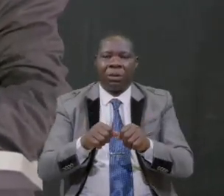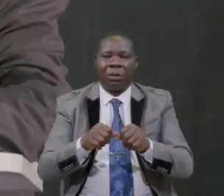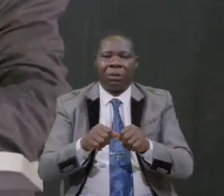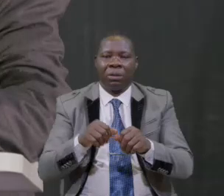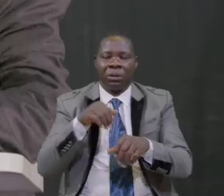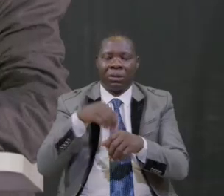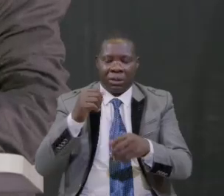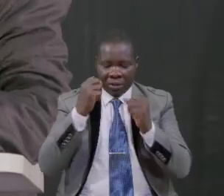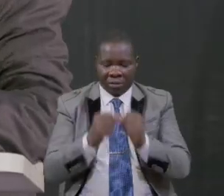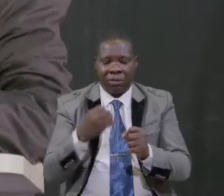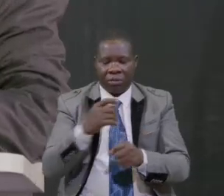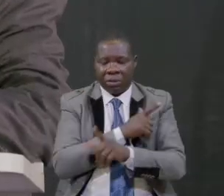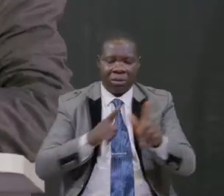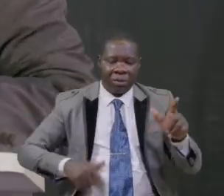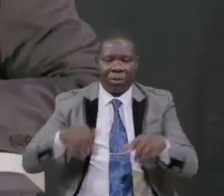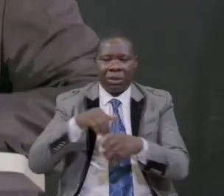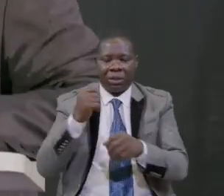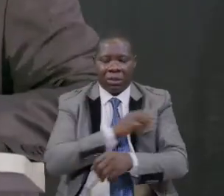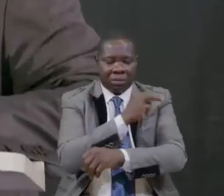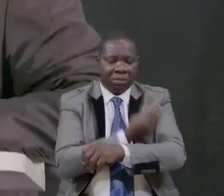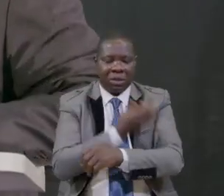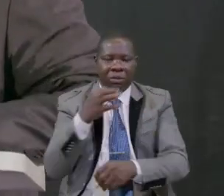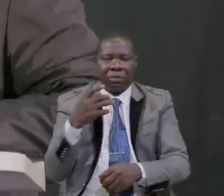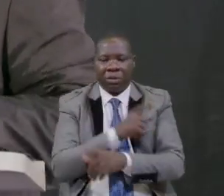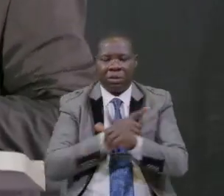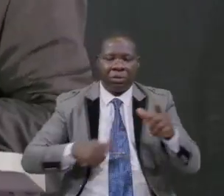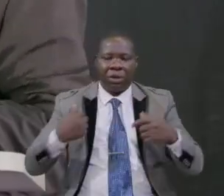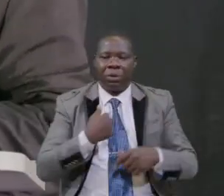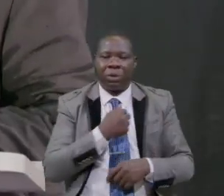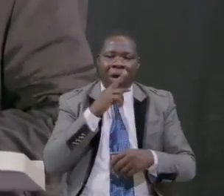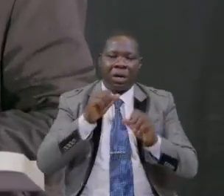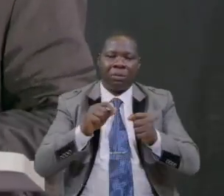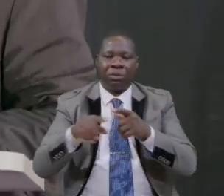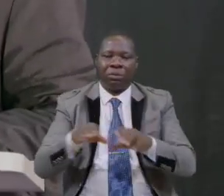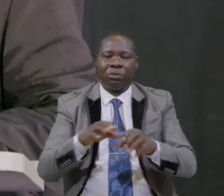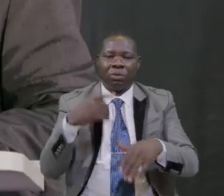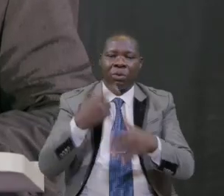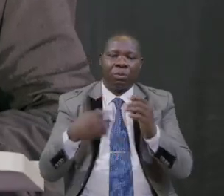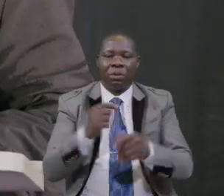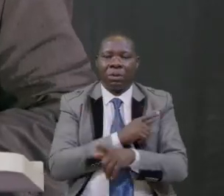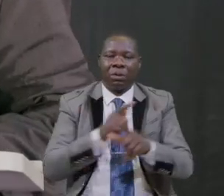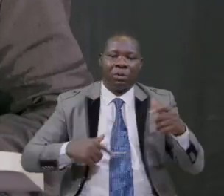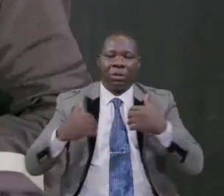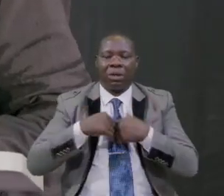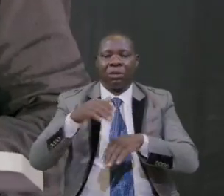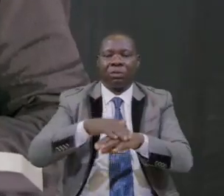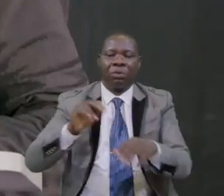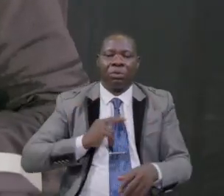Lord, we're able to do what the Lord has called us to do.